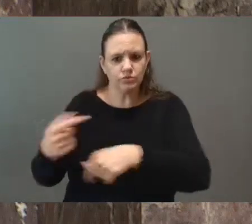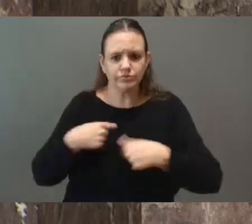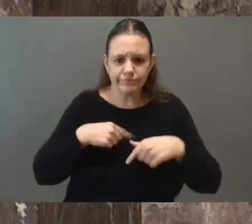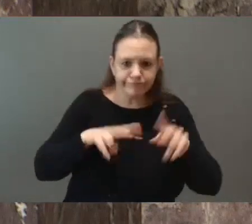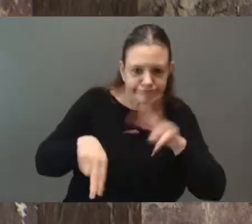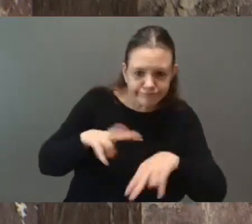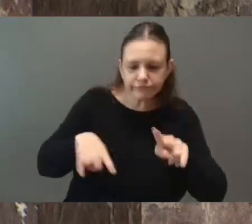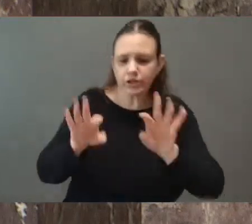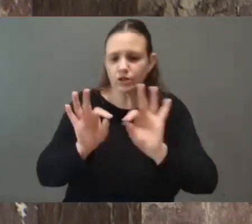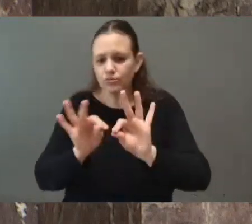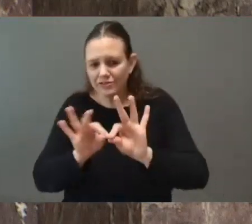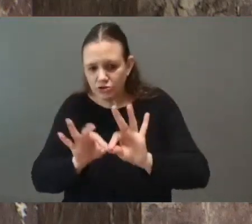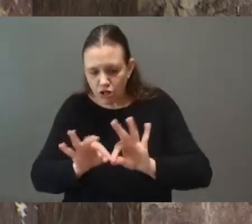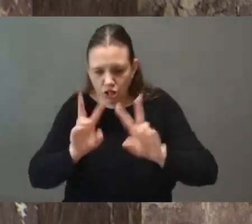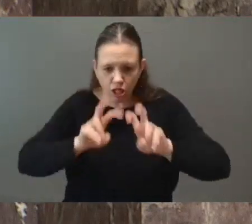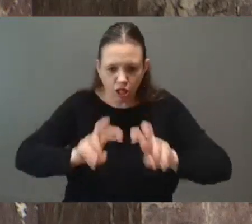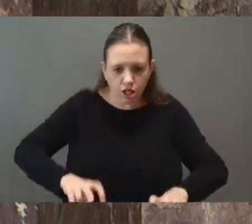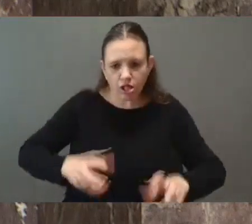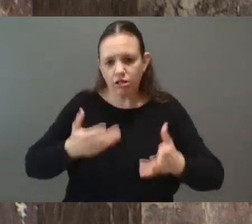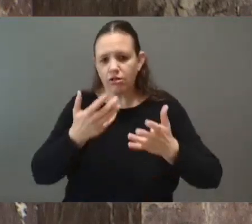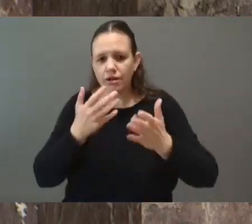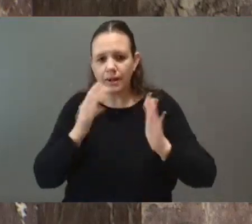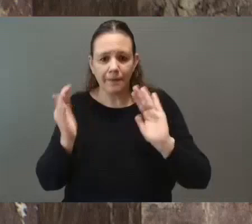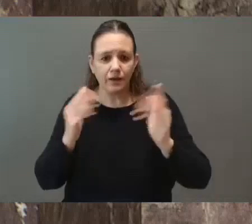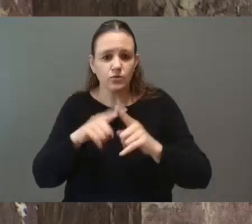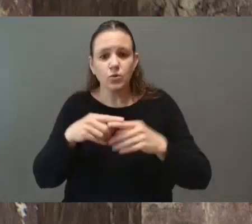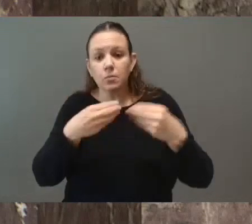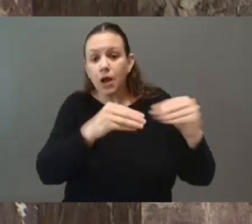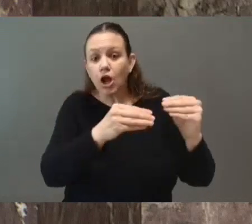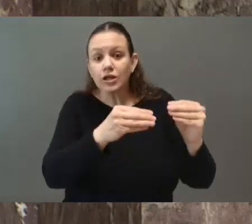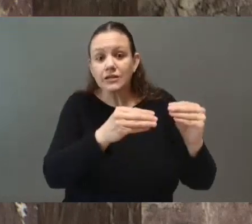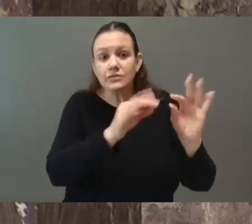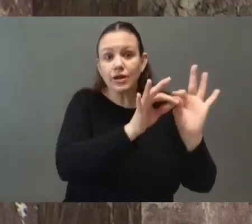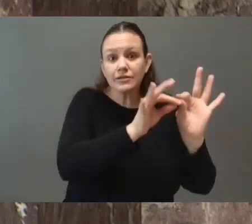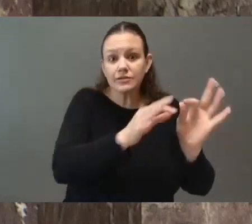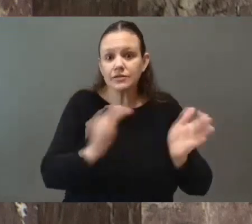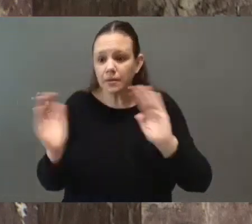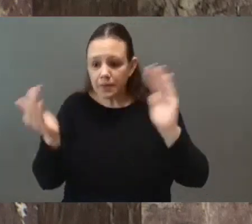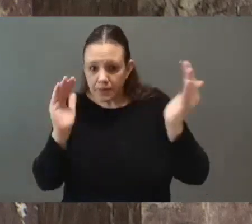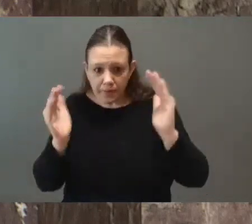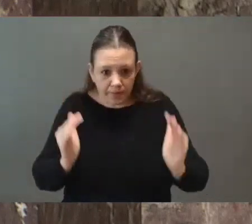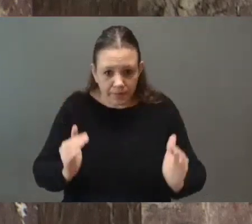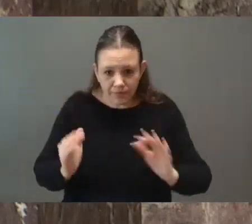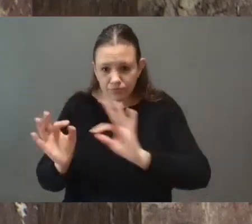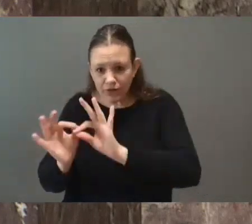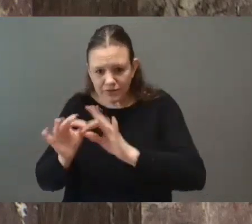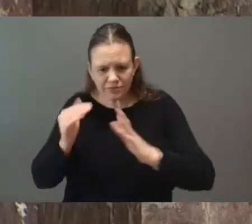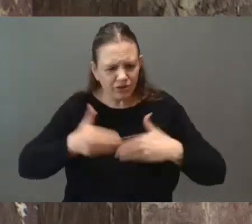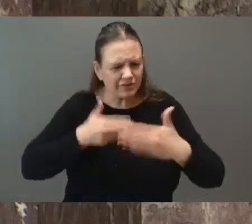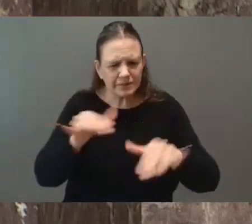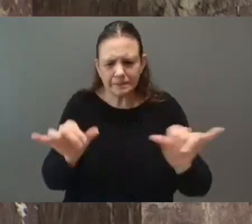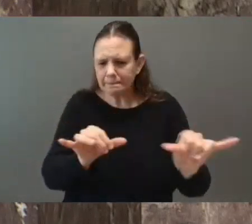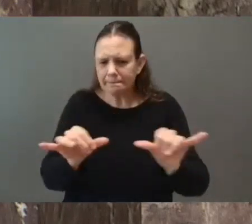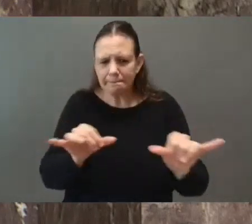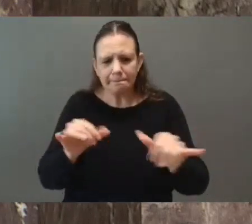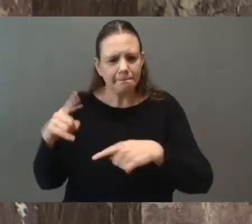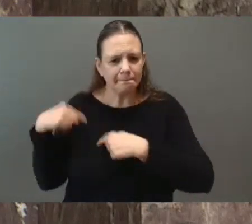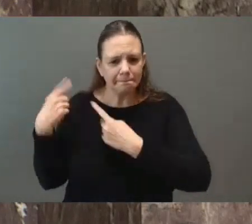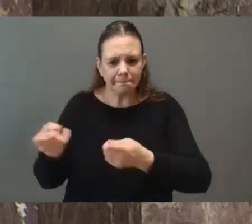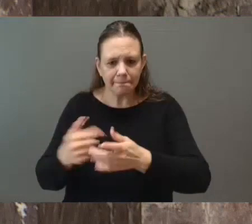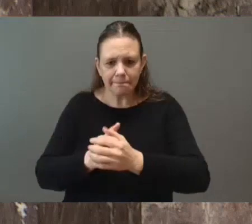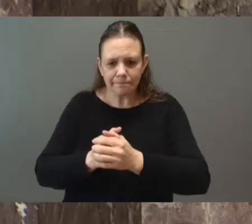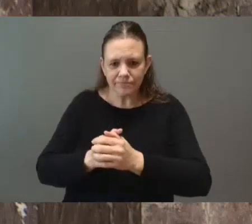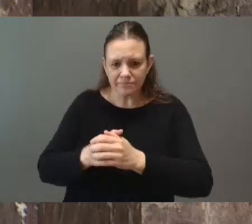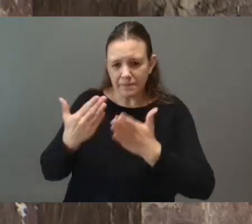what's in the market. But I think the member would agree, because he represents some of the region, that it's vitally important during these challenging times that we